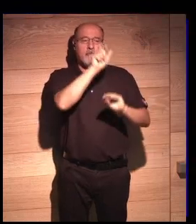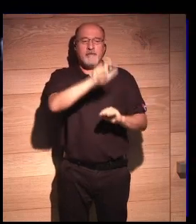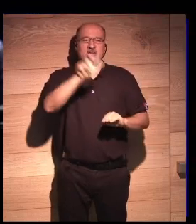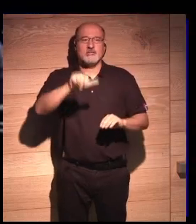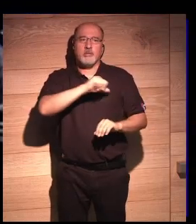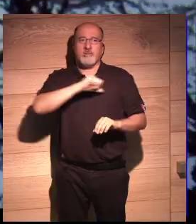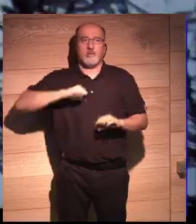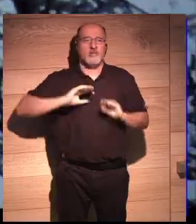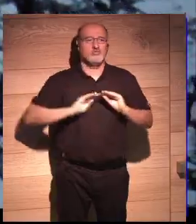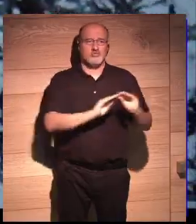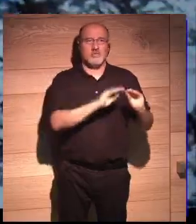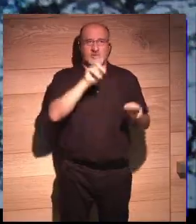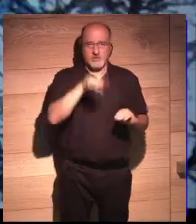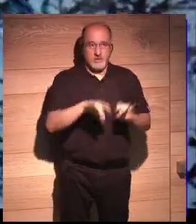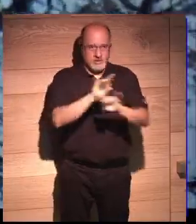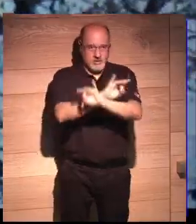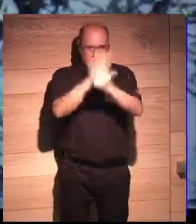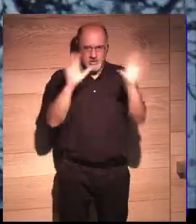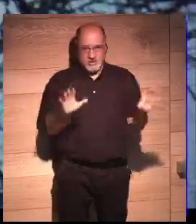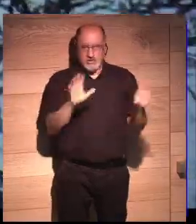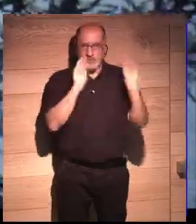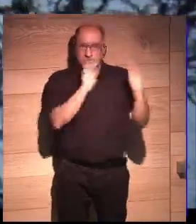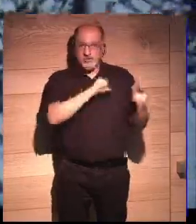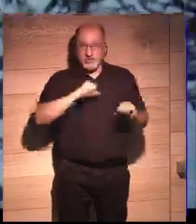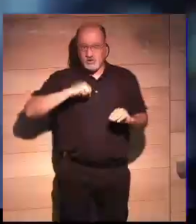heart rate monitor data, for example, was